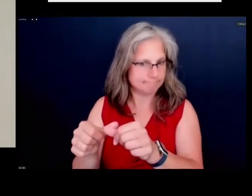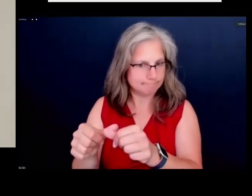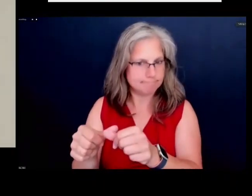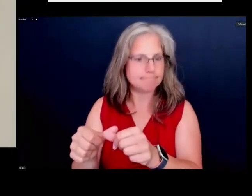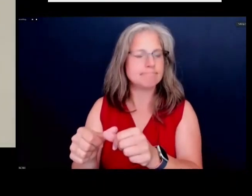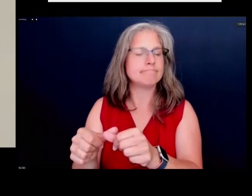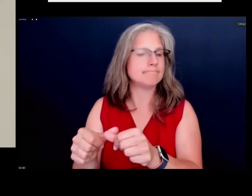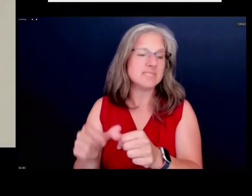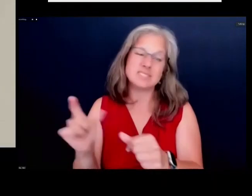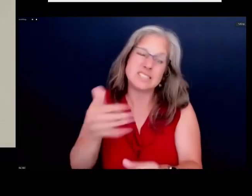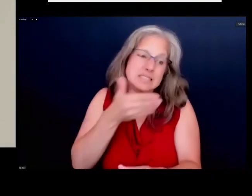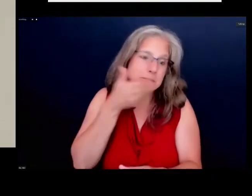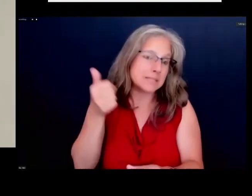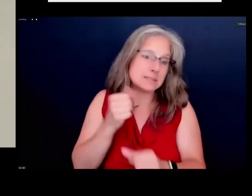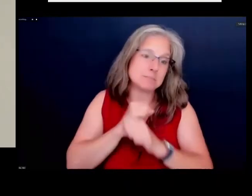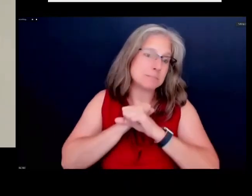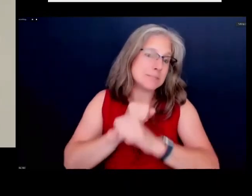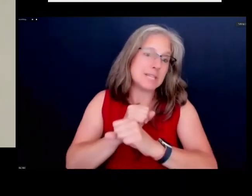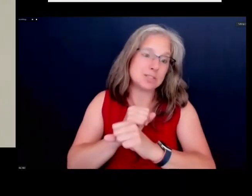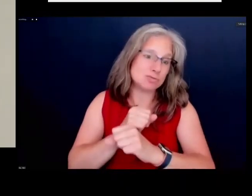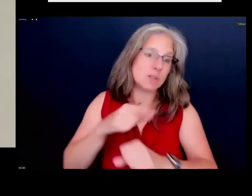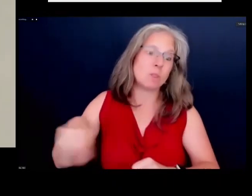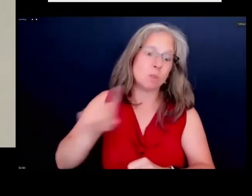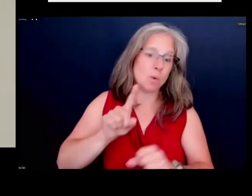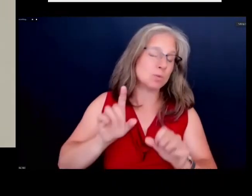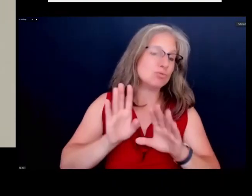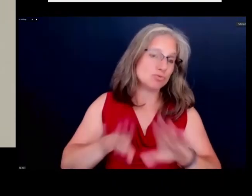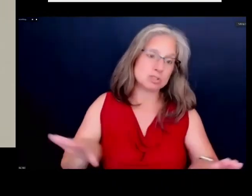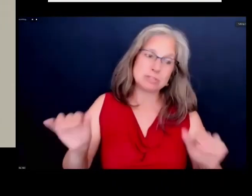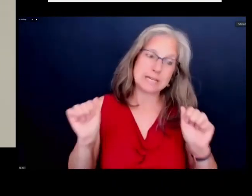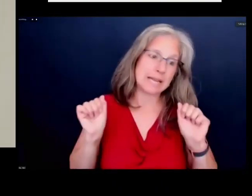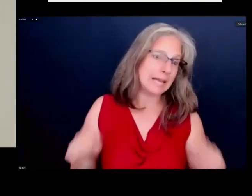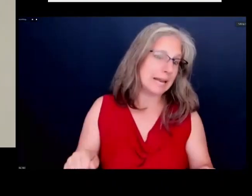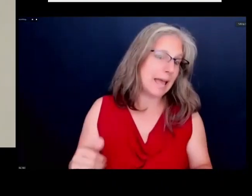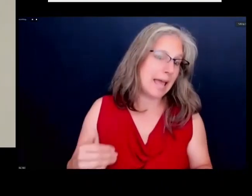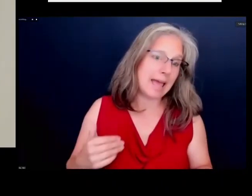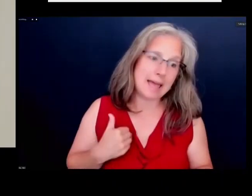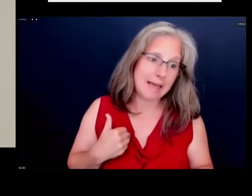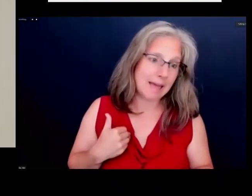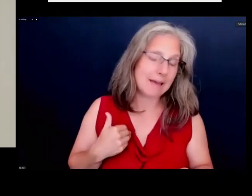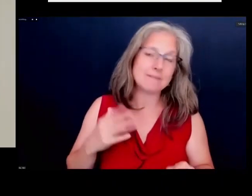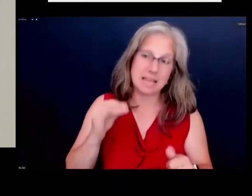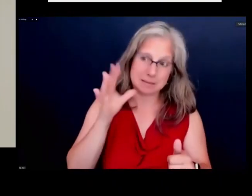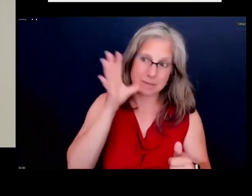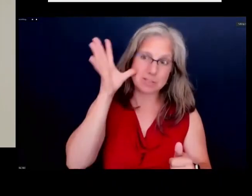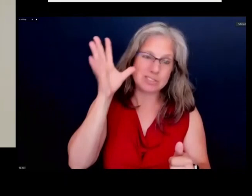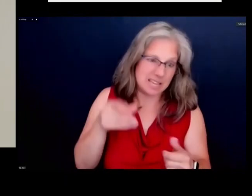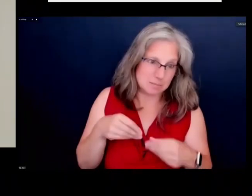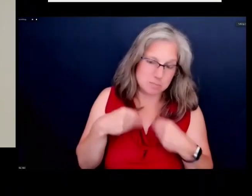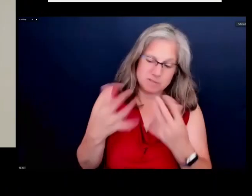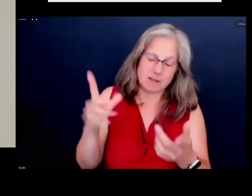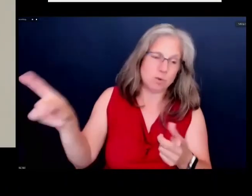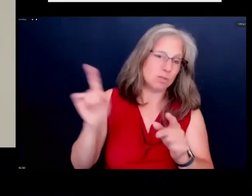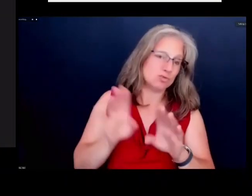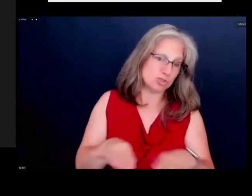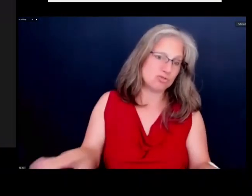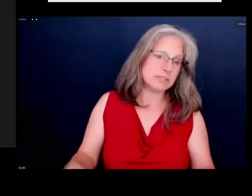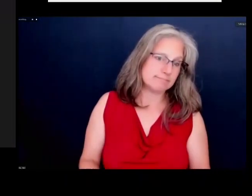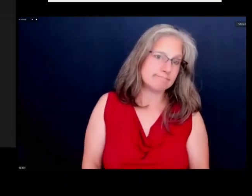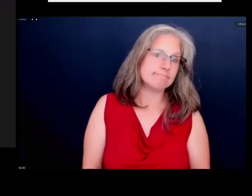continue to do so. And that is the best protection those children can have, and the best protection that those parents can give